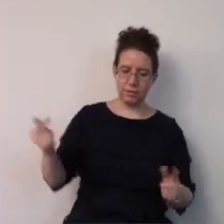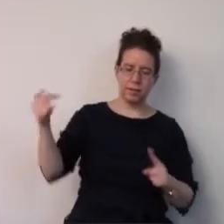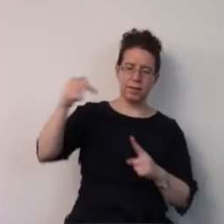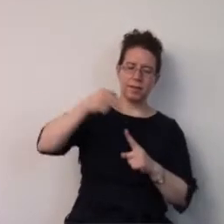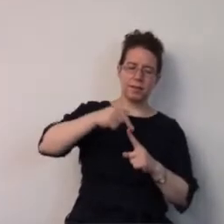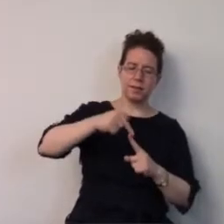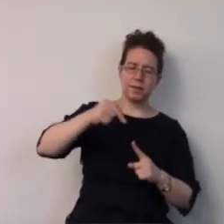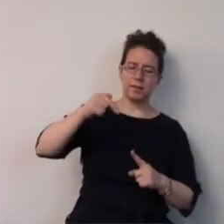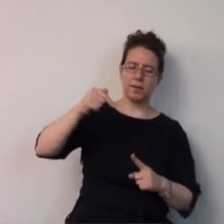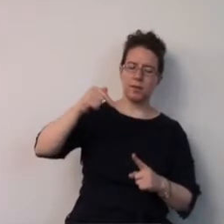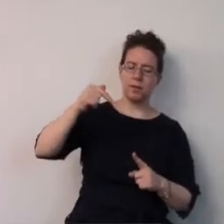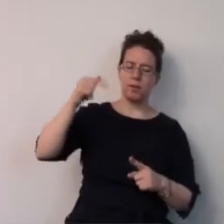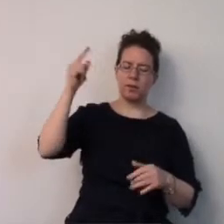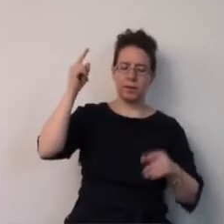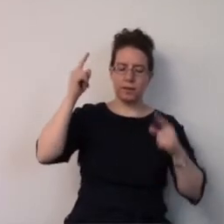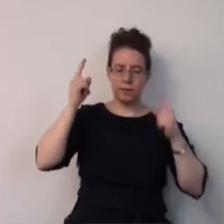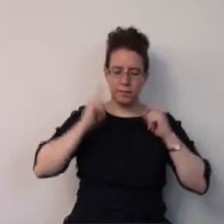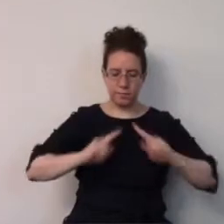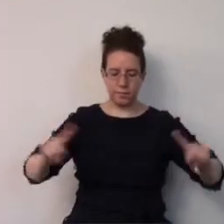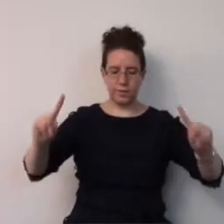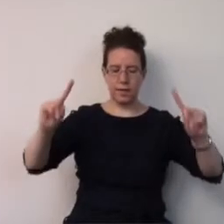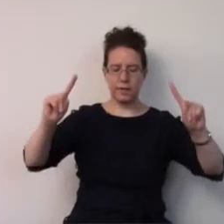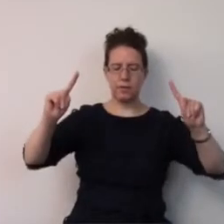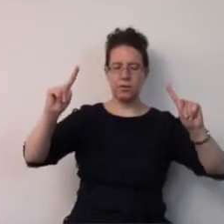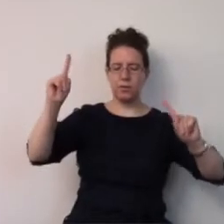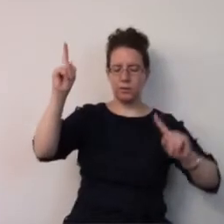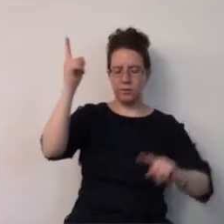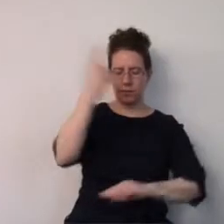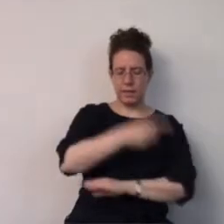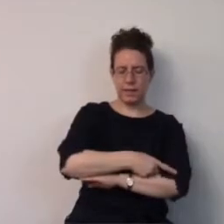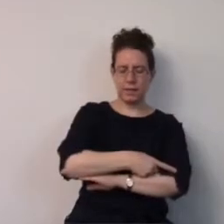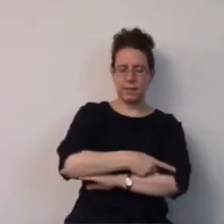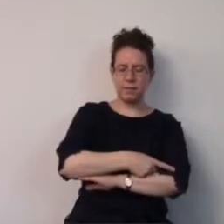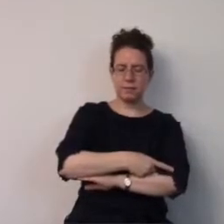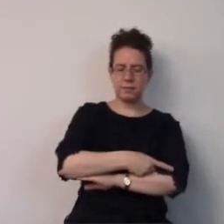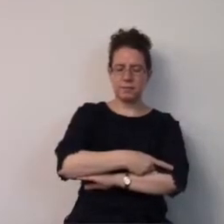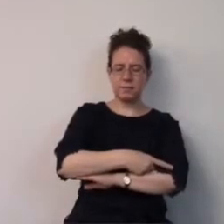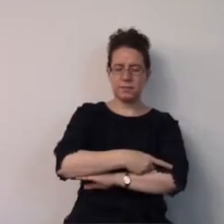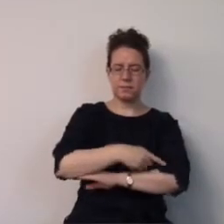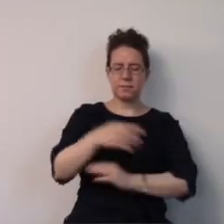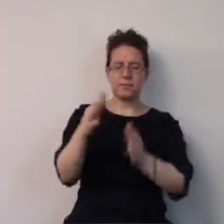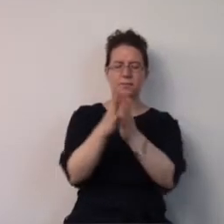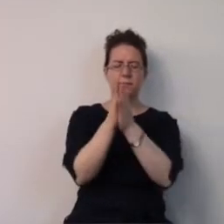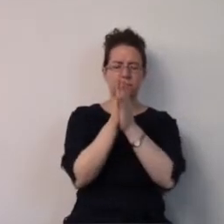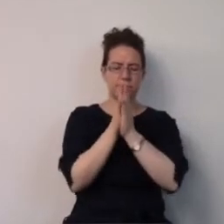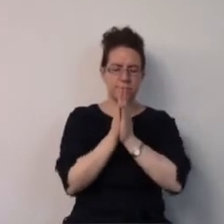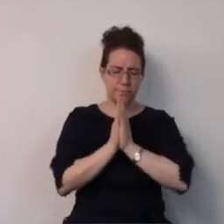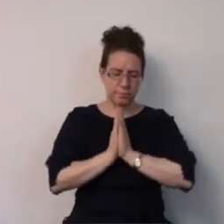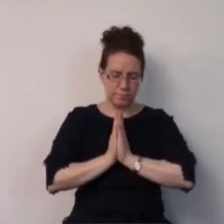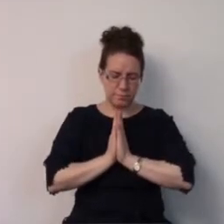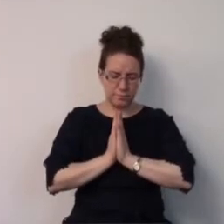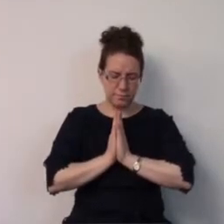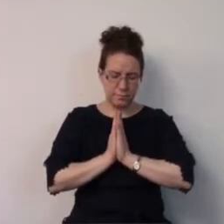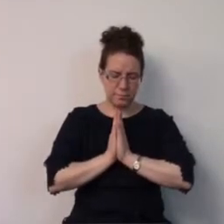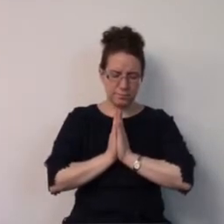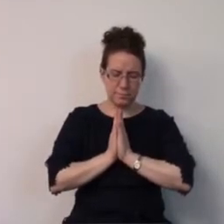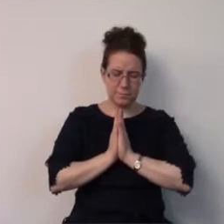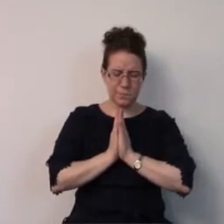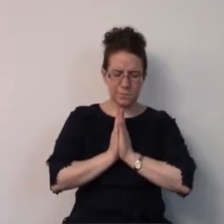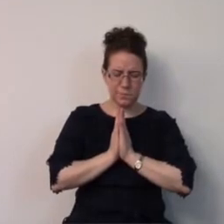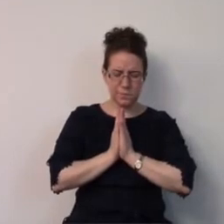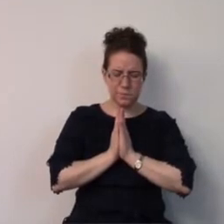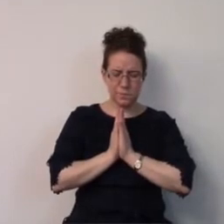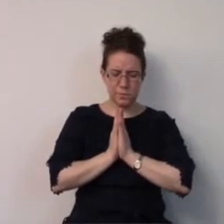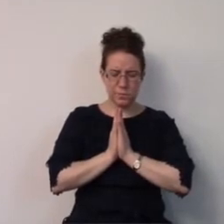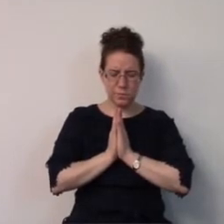Oh, Jesus. Someone is watching you. Jesus. Someone is watching you. There's spirits that are heavenly that